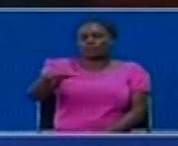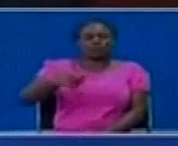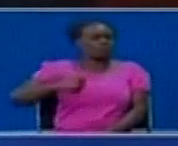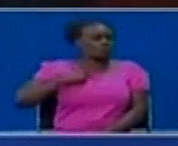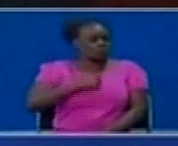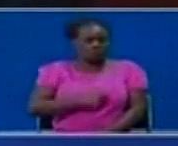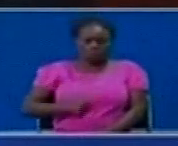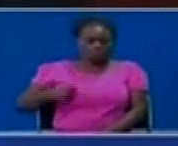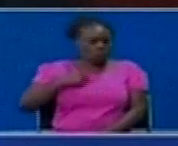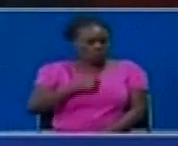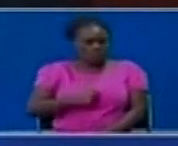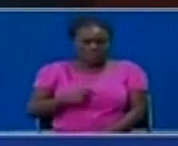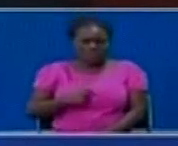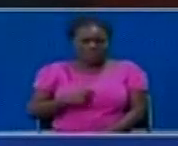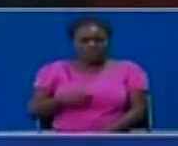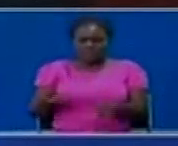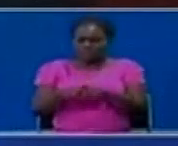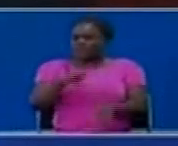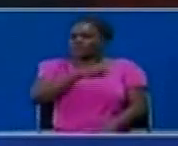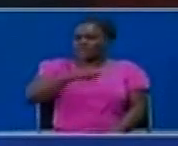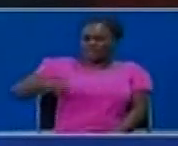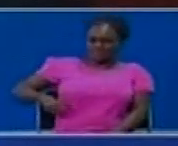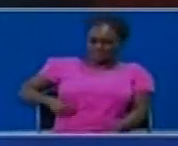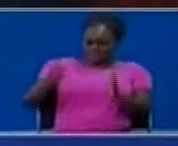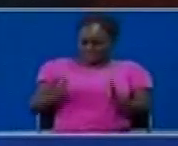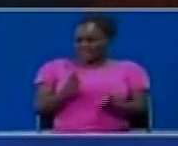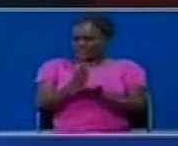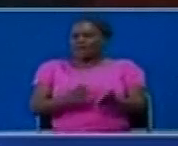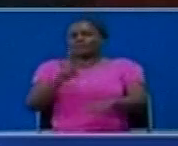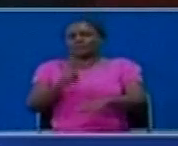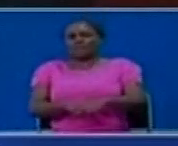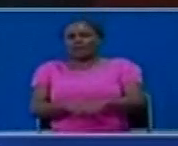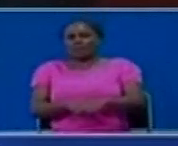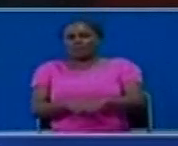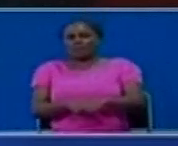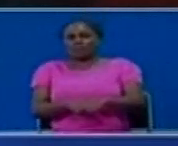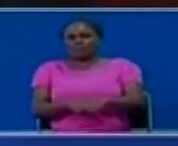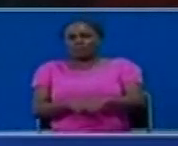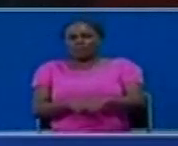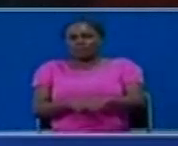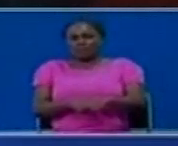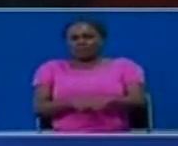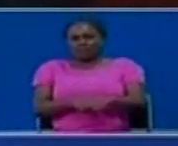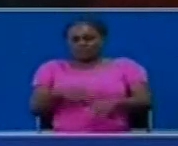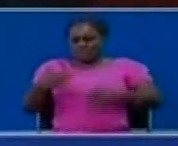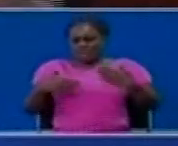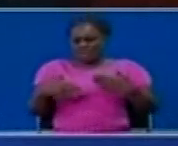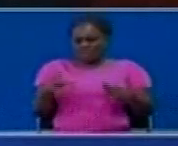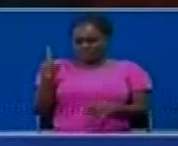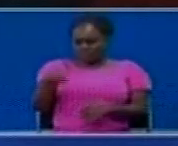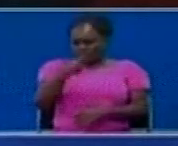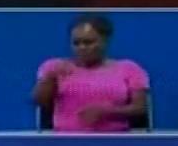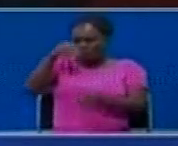regrettable. Even those senators whom sometimes veer off from the path of decorum, it is still